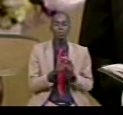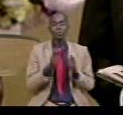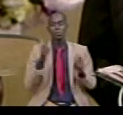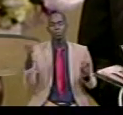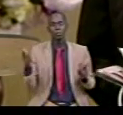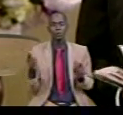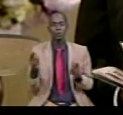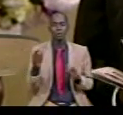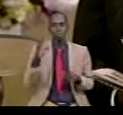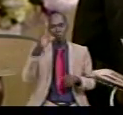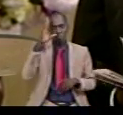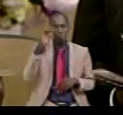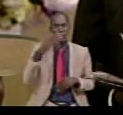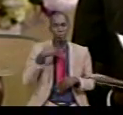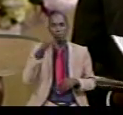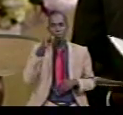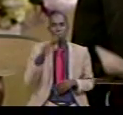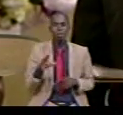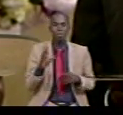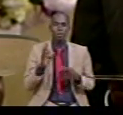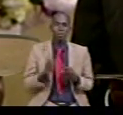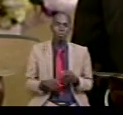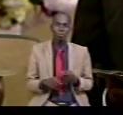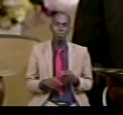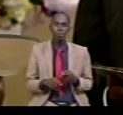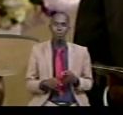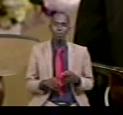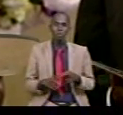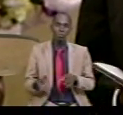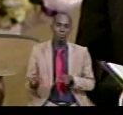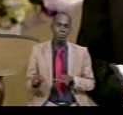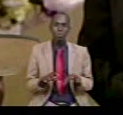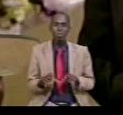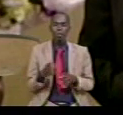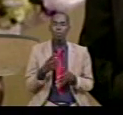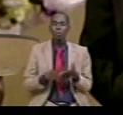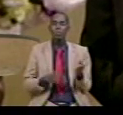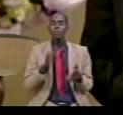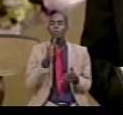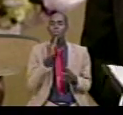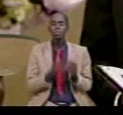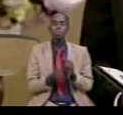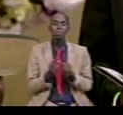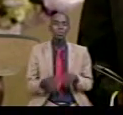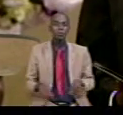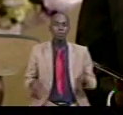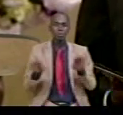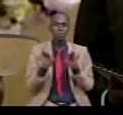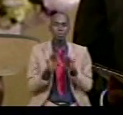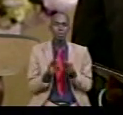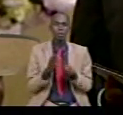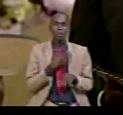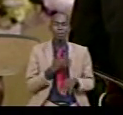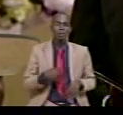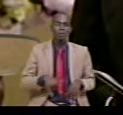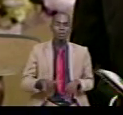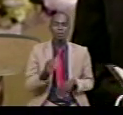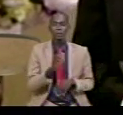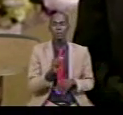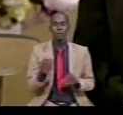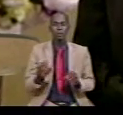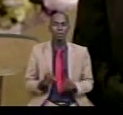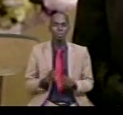brethren, to perform what is a most compelling and yet a privileged